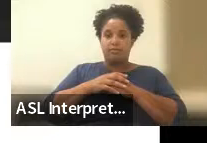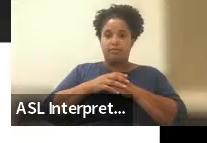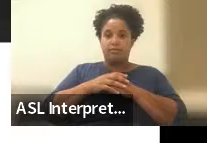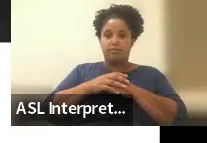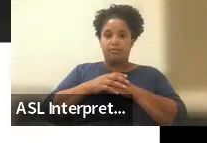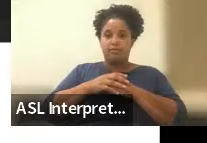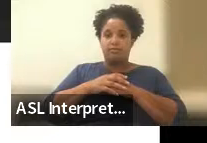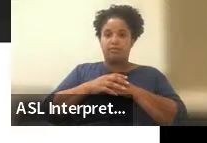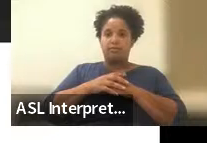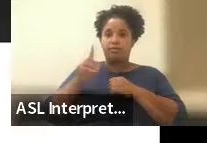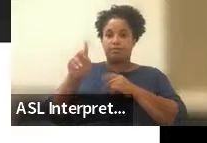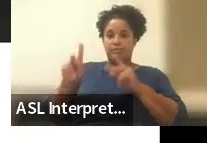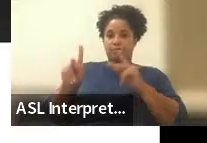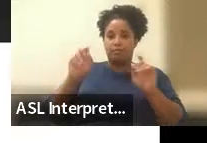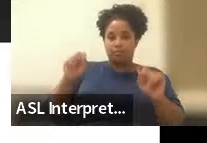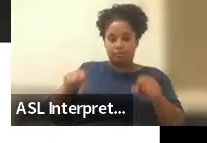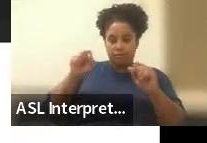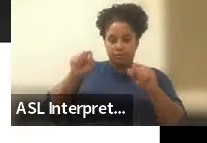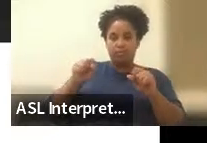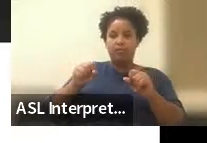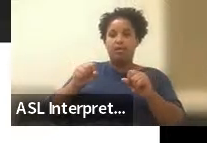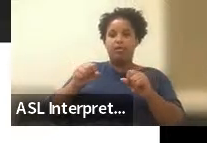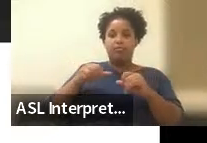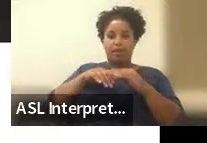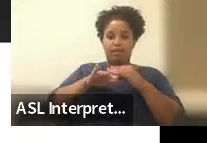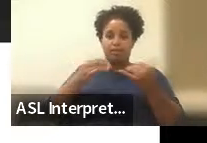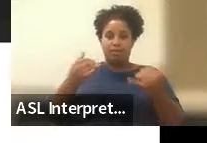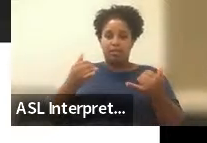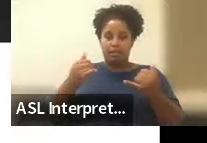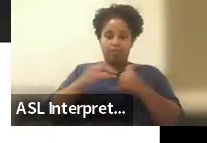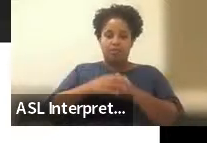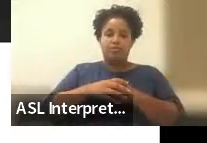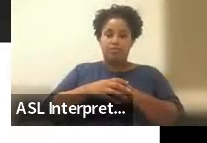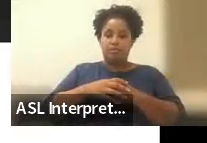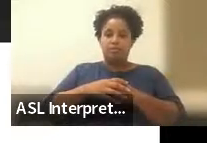So people can get them at this time.